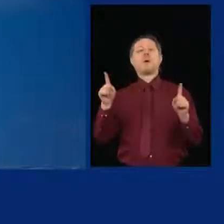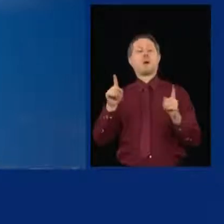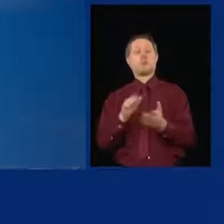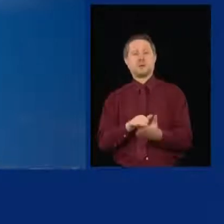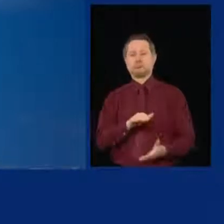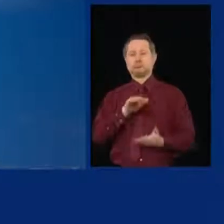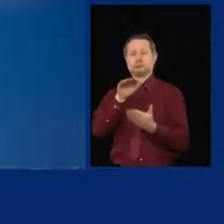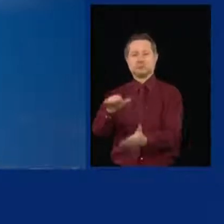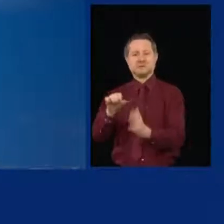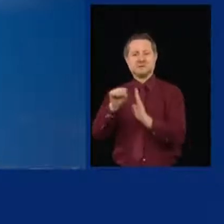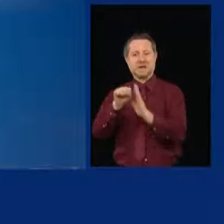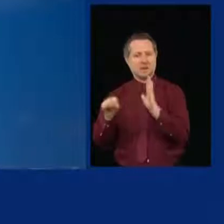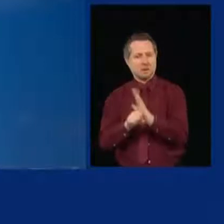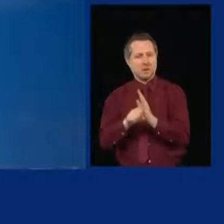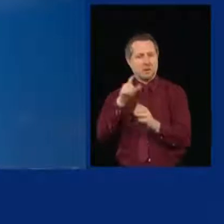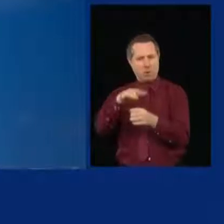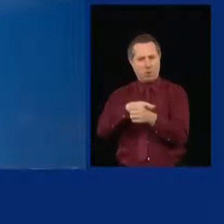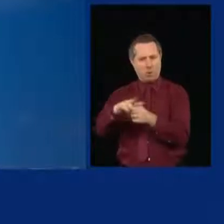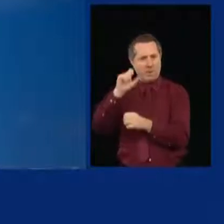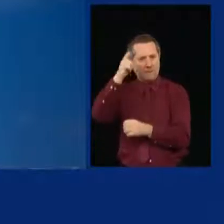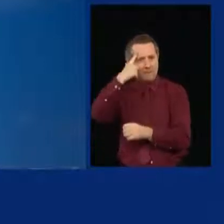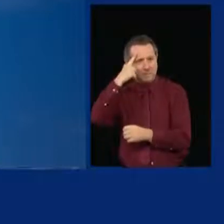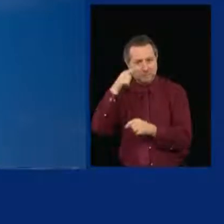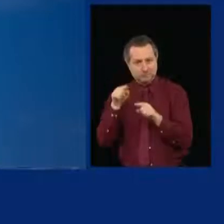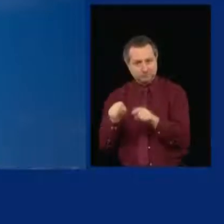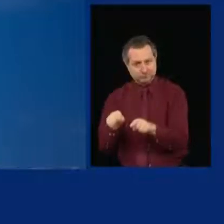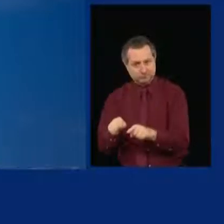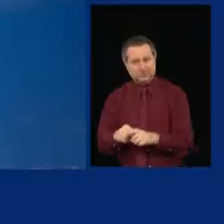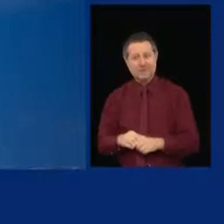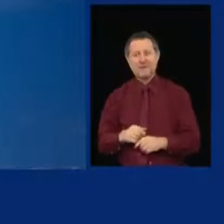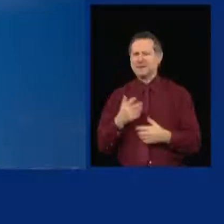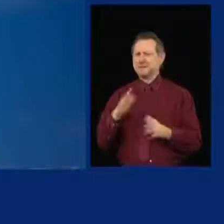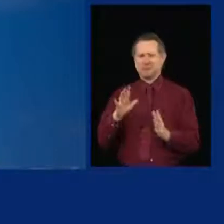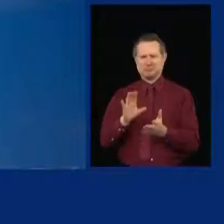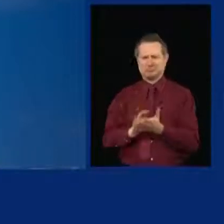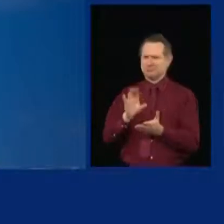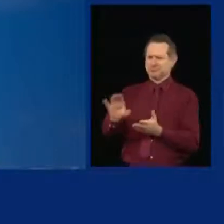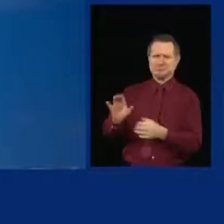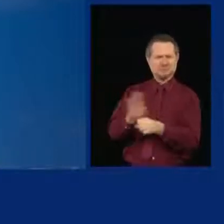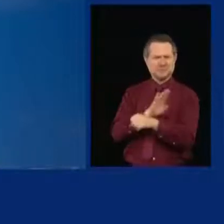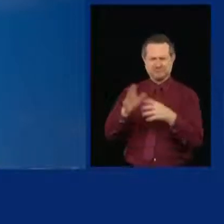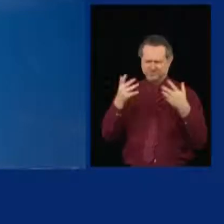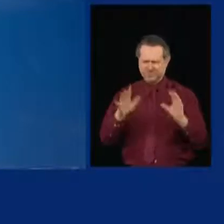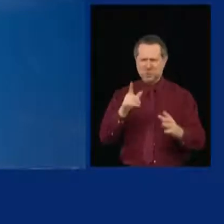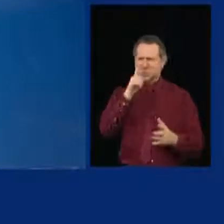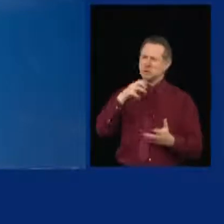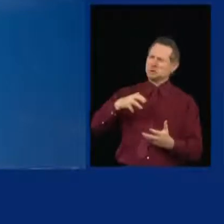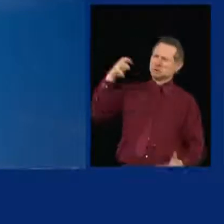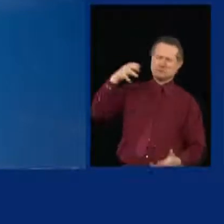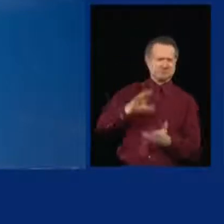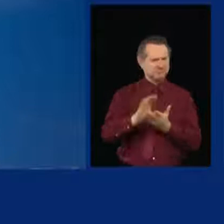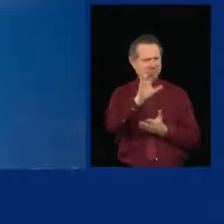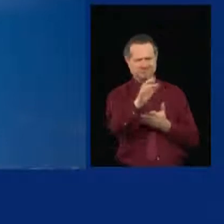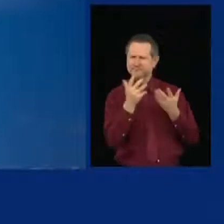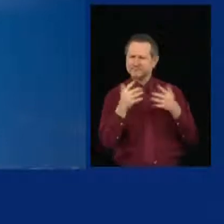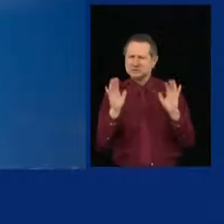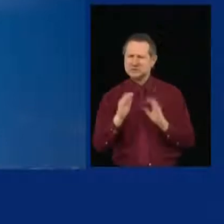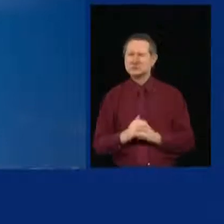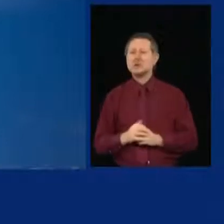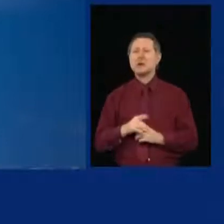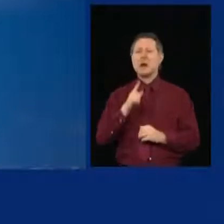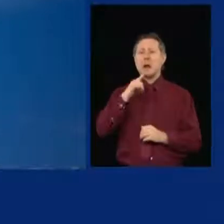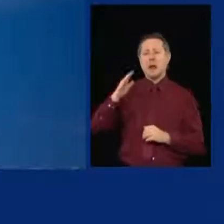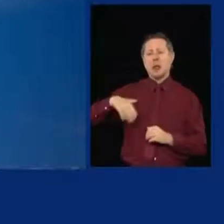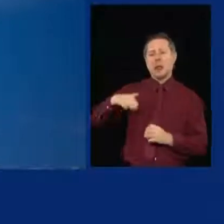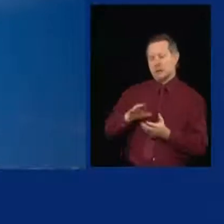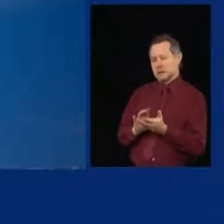governments. They funded businesses, they funded millionaires, they funded corporations. Who did they forget? They forgot the